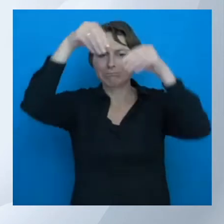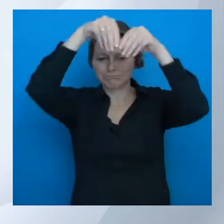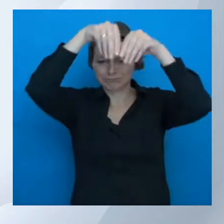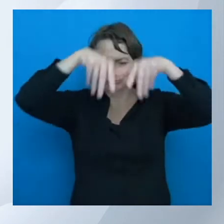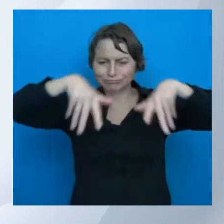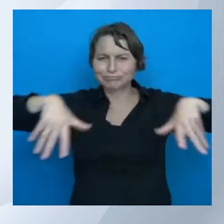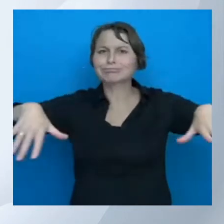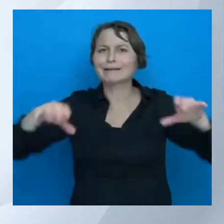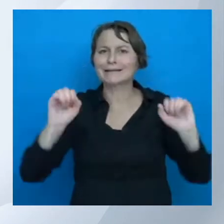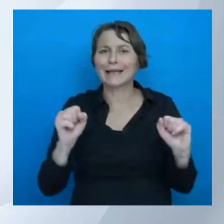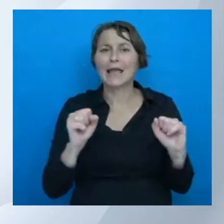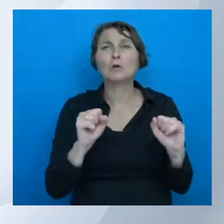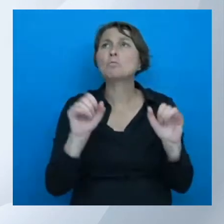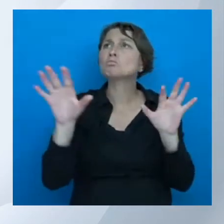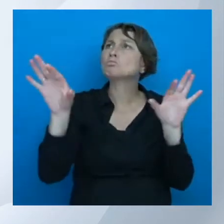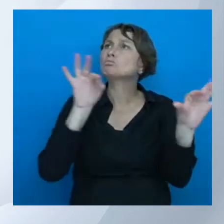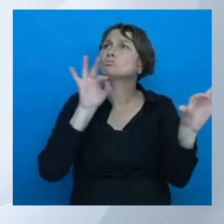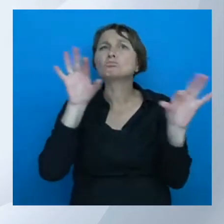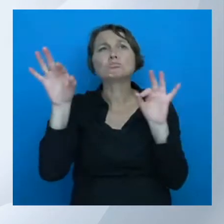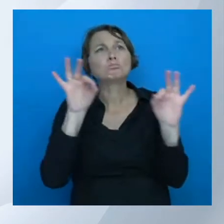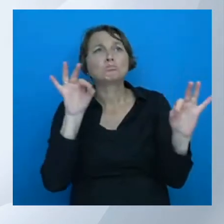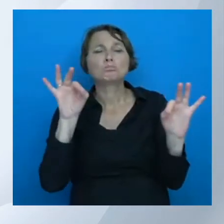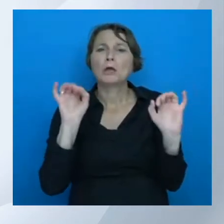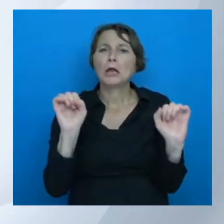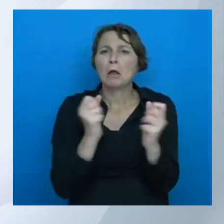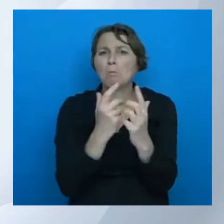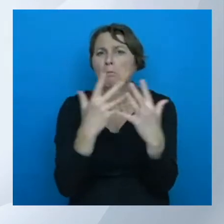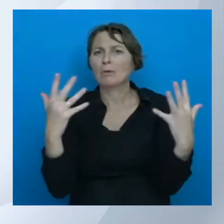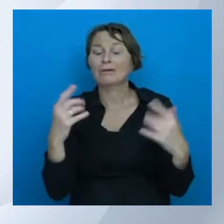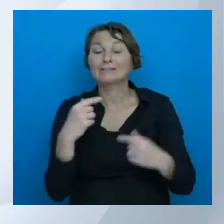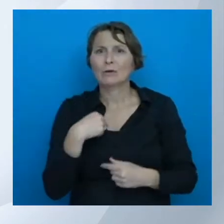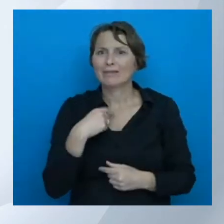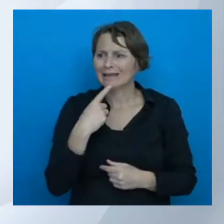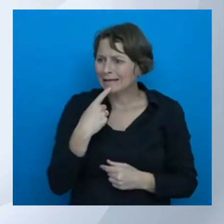have to worry about that slightly CPU expensive